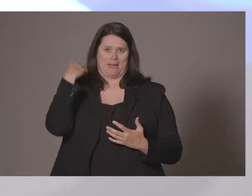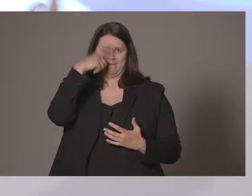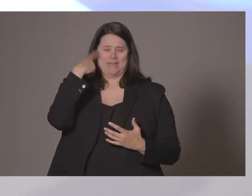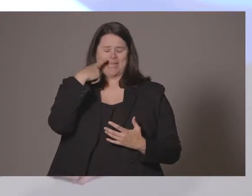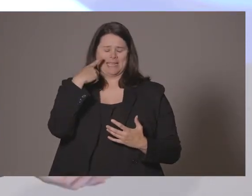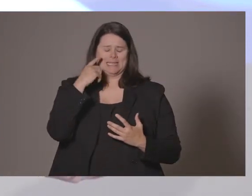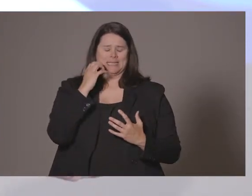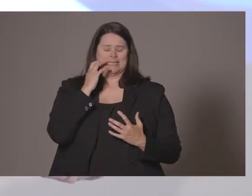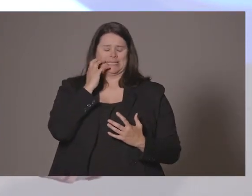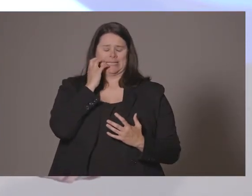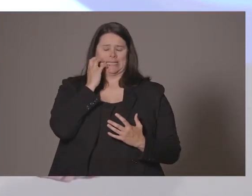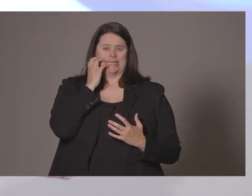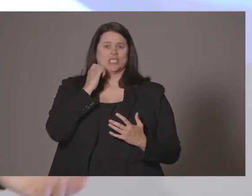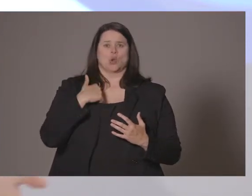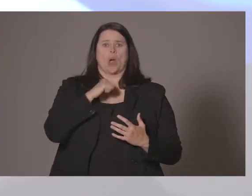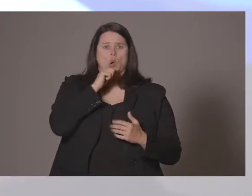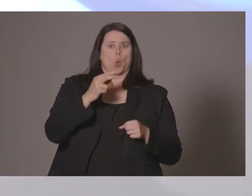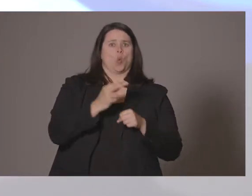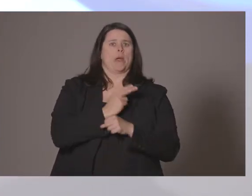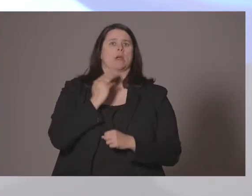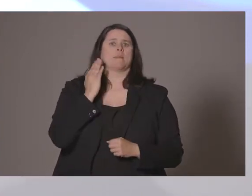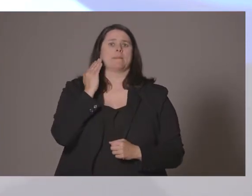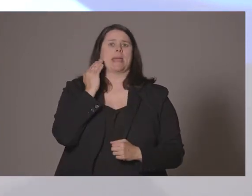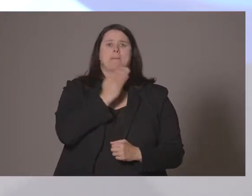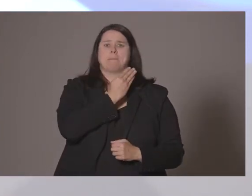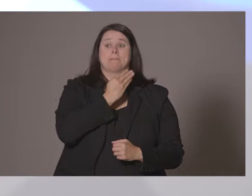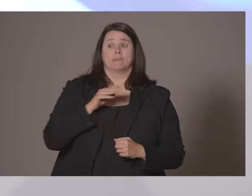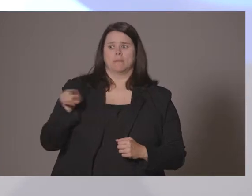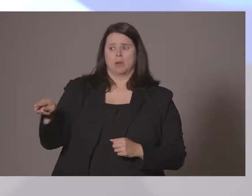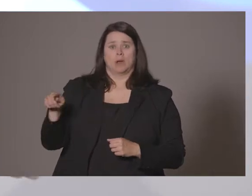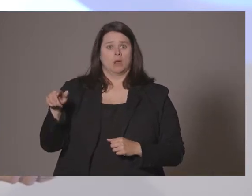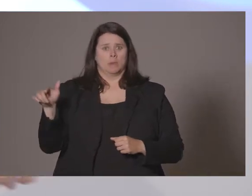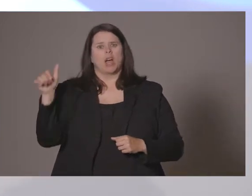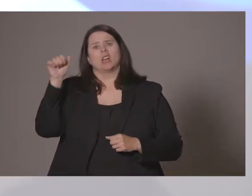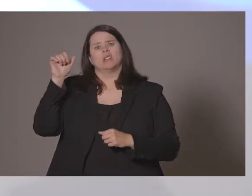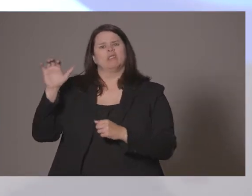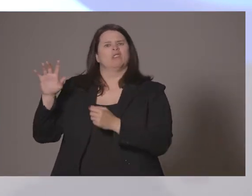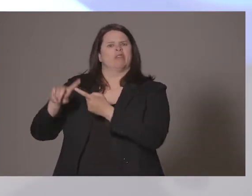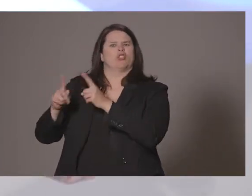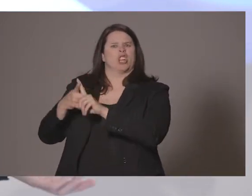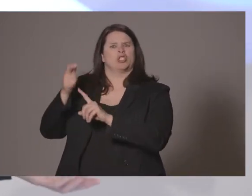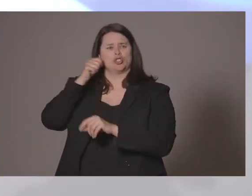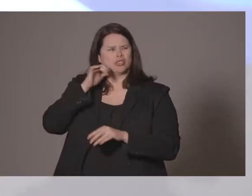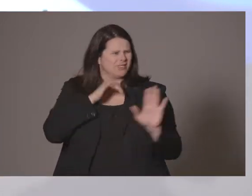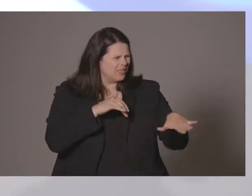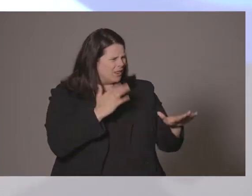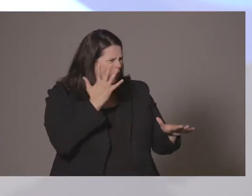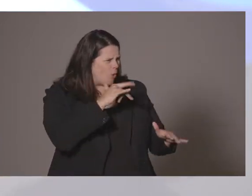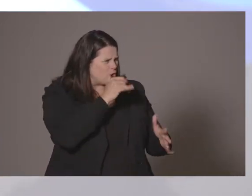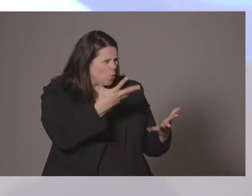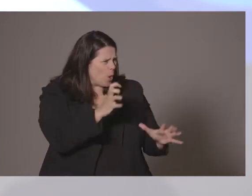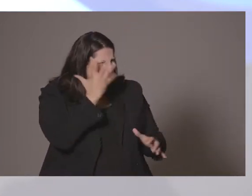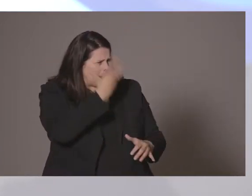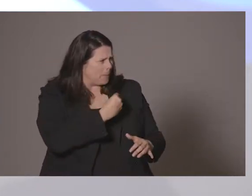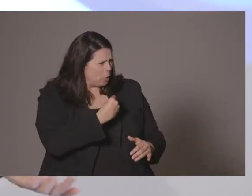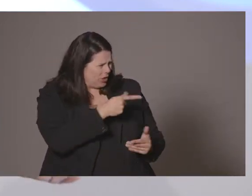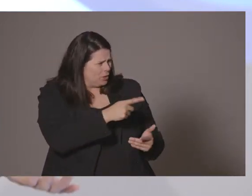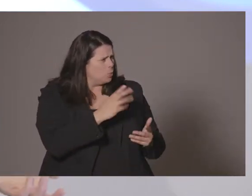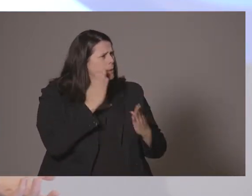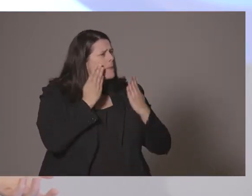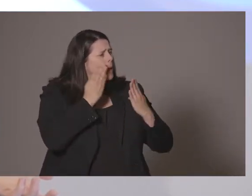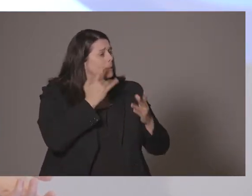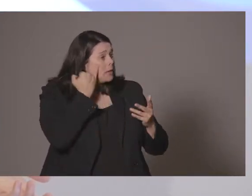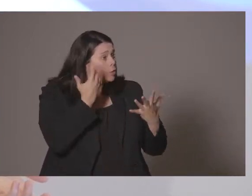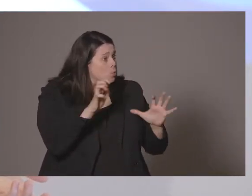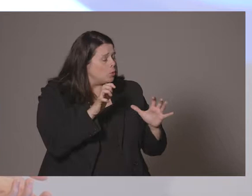degree, and so I wouldn't wear makeup. And similarly, those girls would say, "Don't you want to be pretty? Wear some makeup. No one will ever date you if